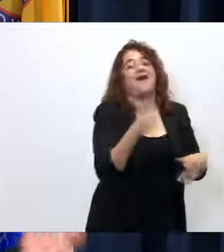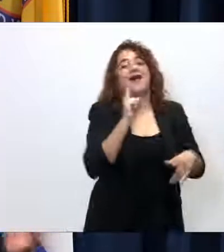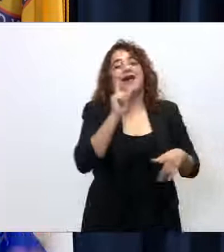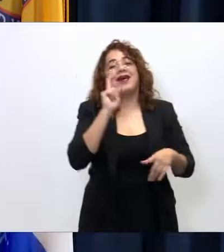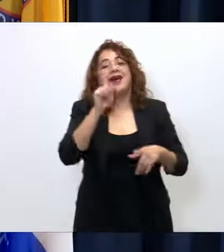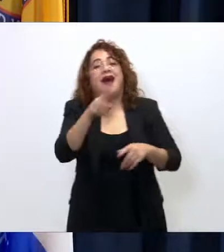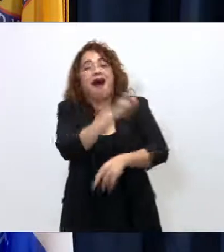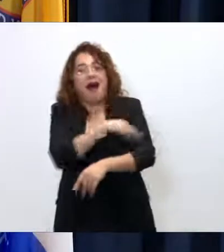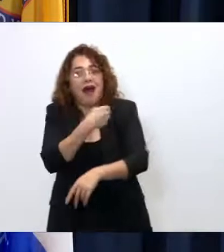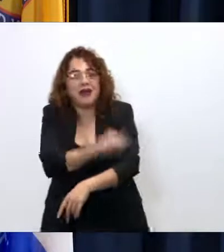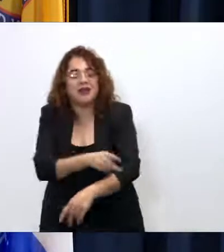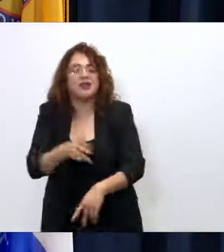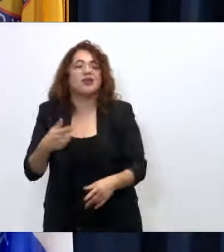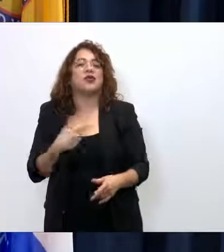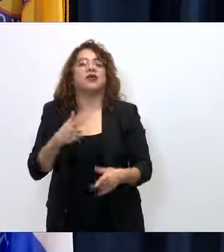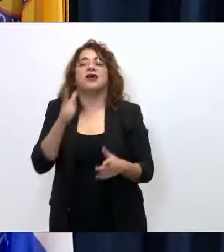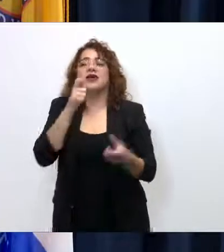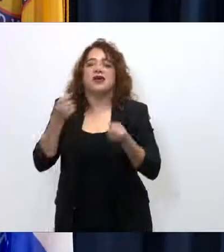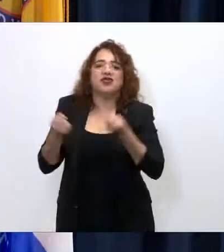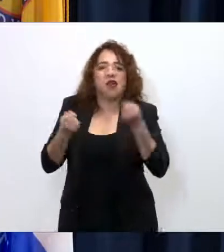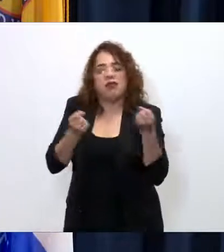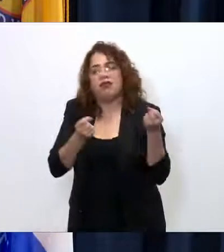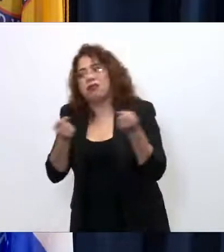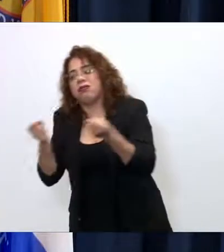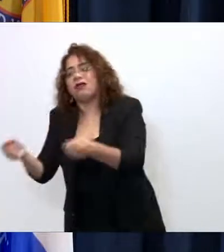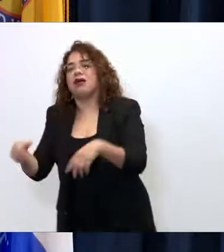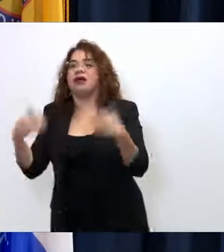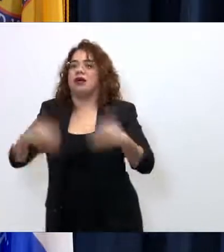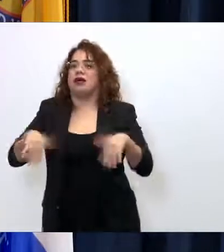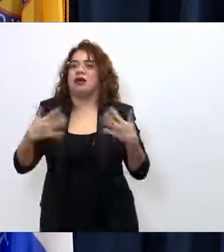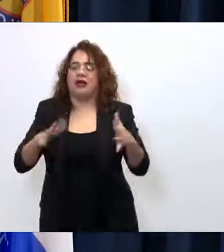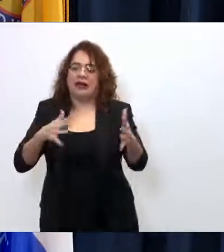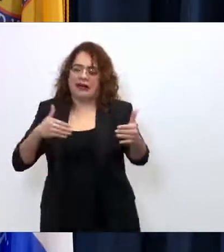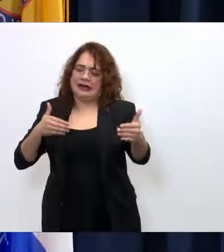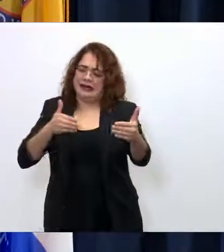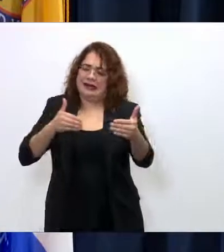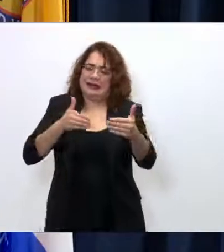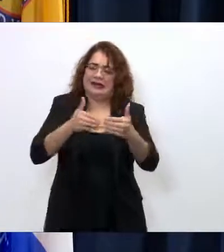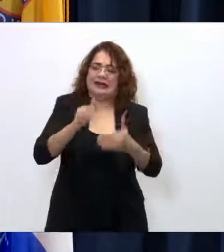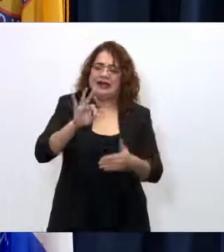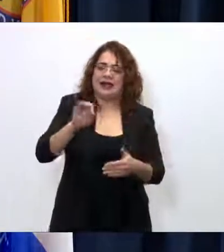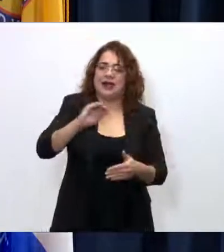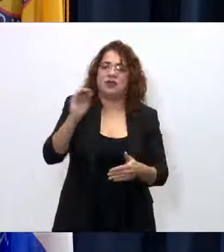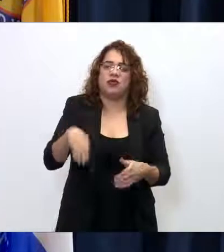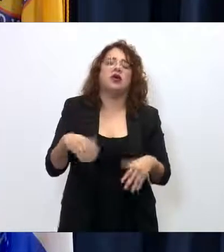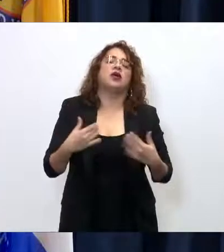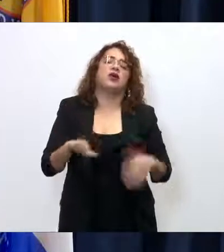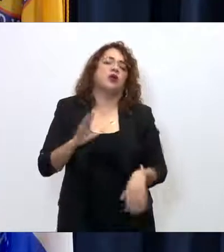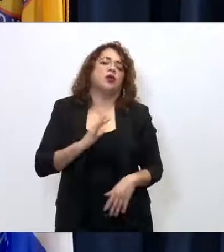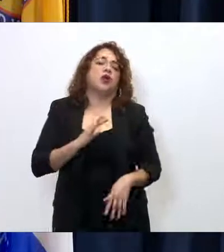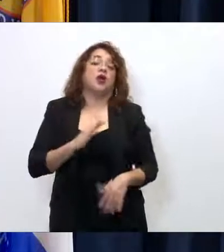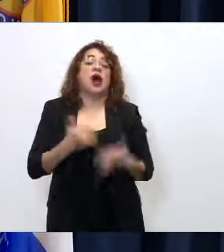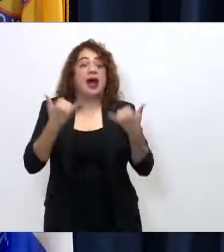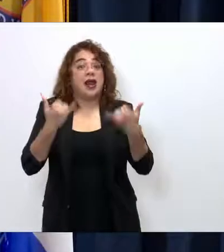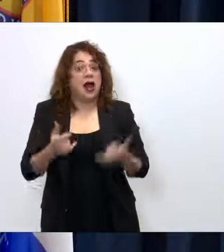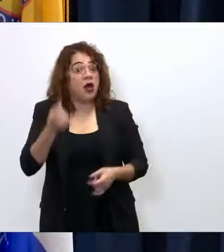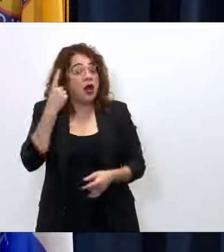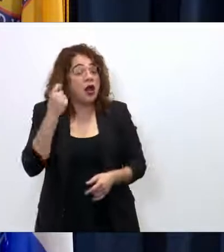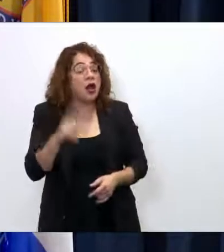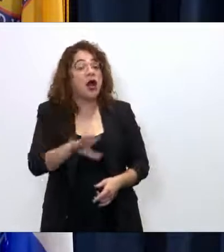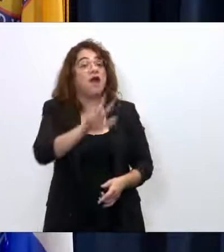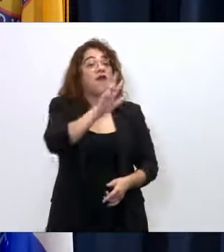nearing 90% of this population, and that's quite an accomplishment. But again, 43.2% of eligible